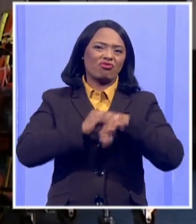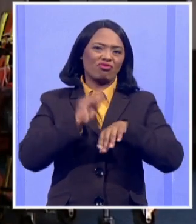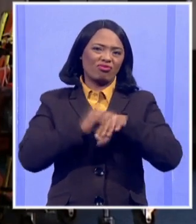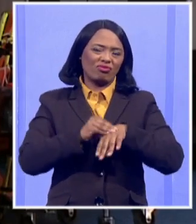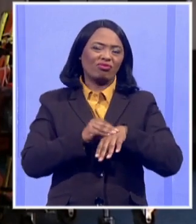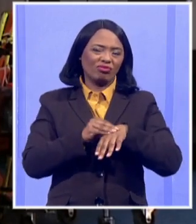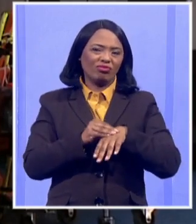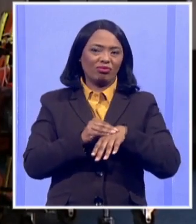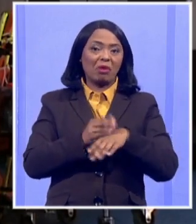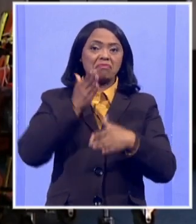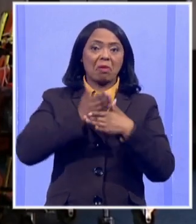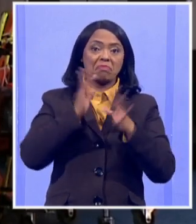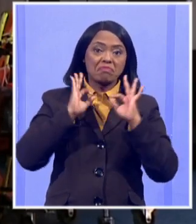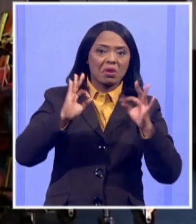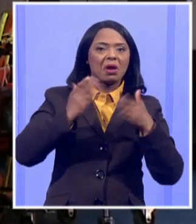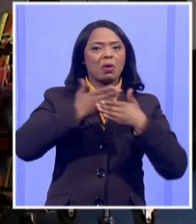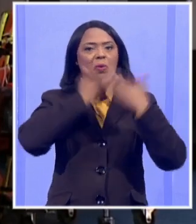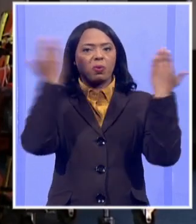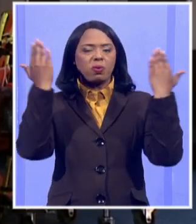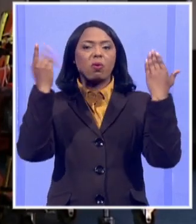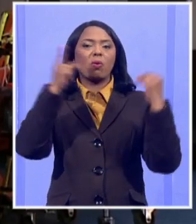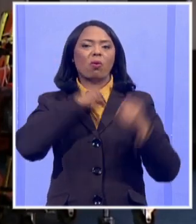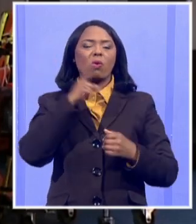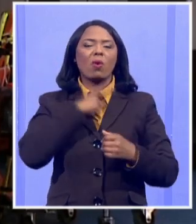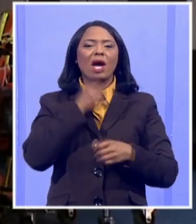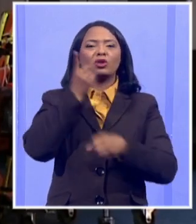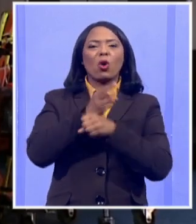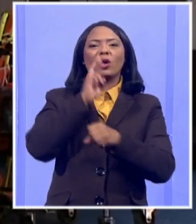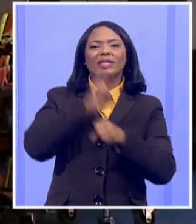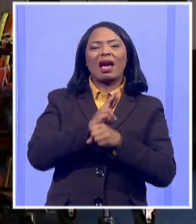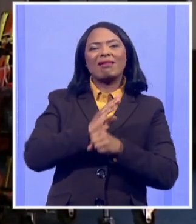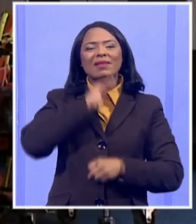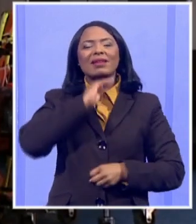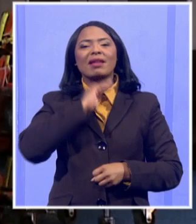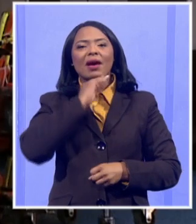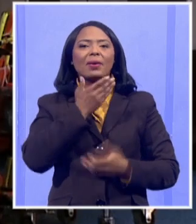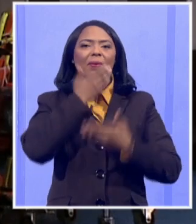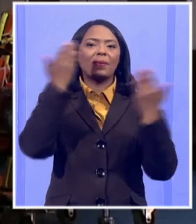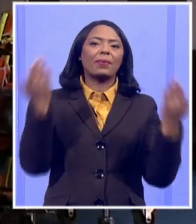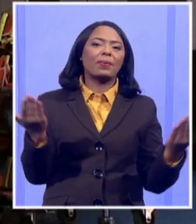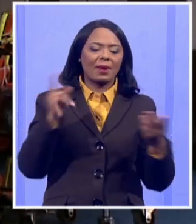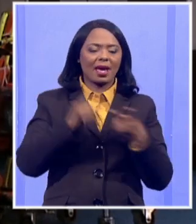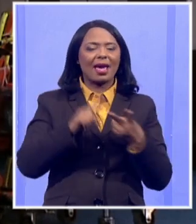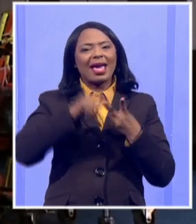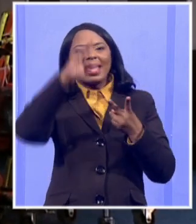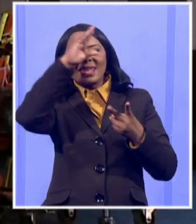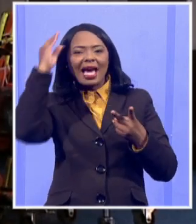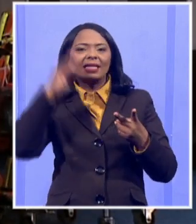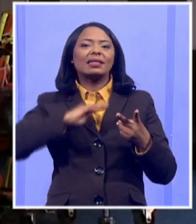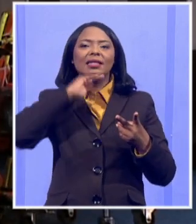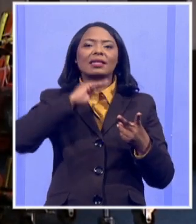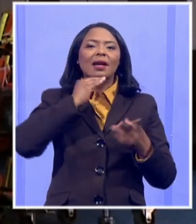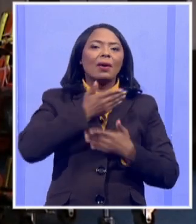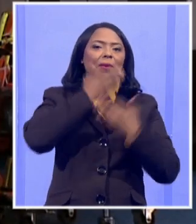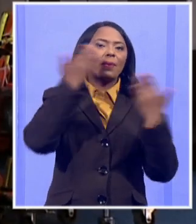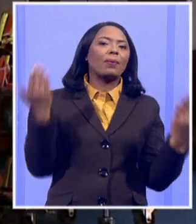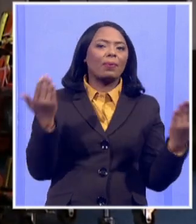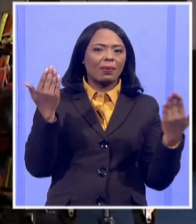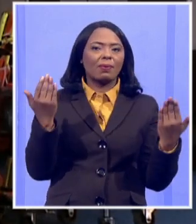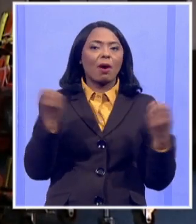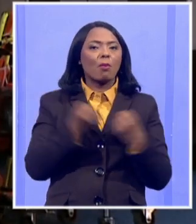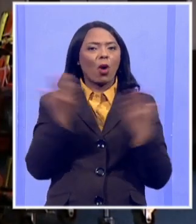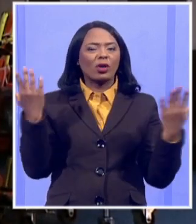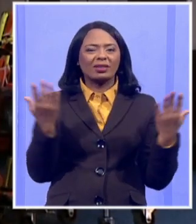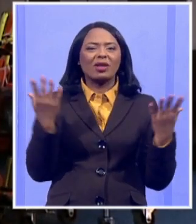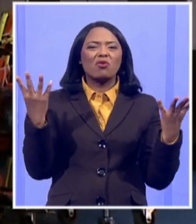functioning because there aren't doctors available, there aren't nurses available. So you have this situation where people